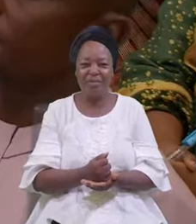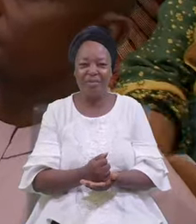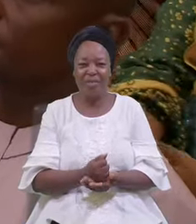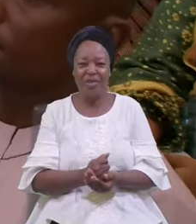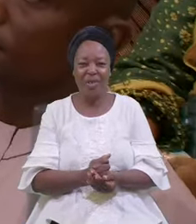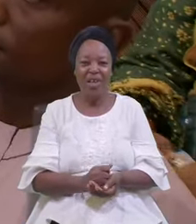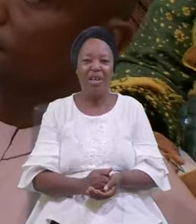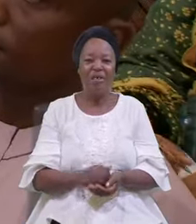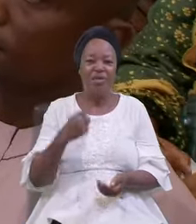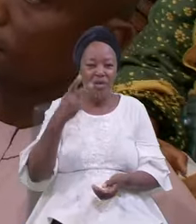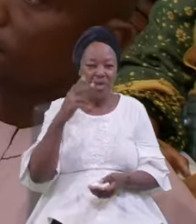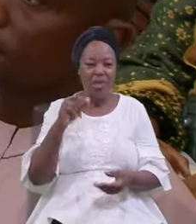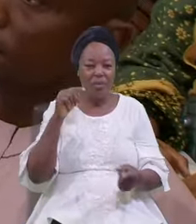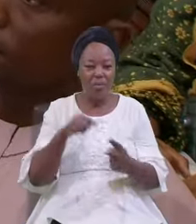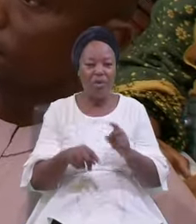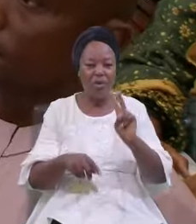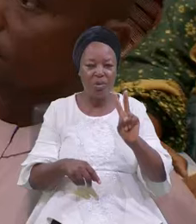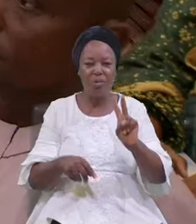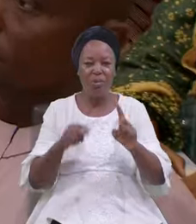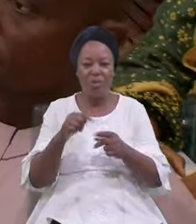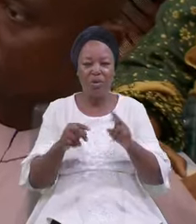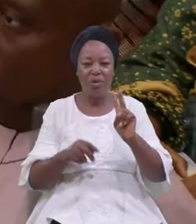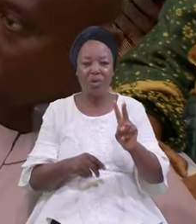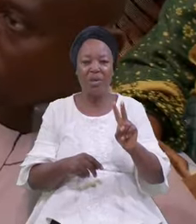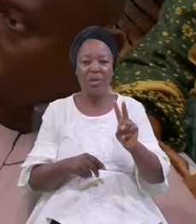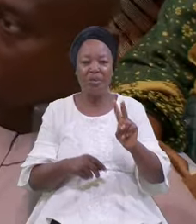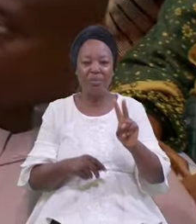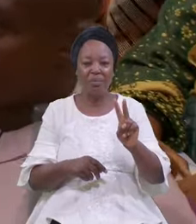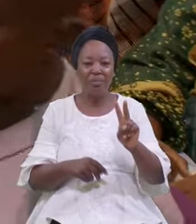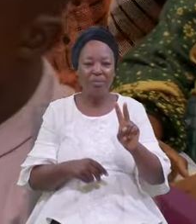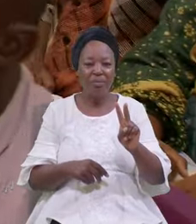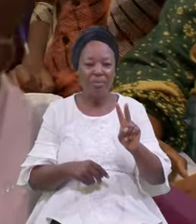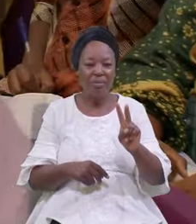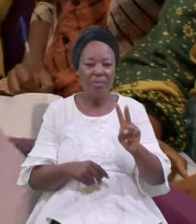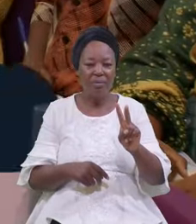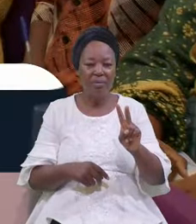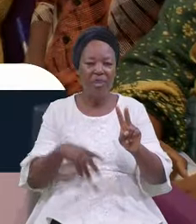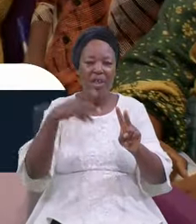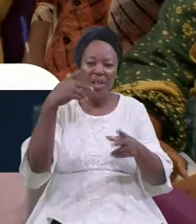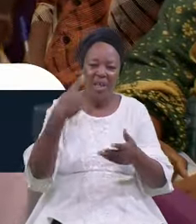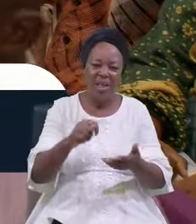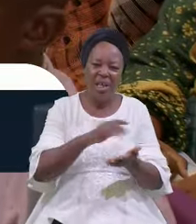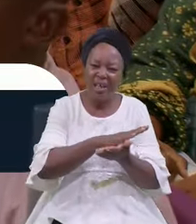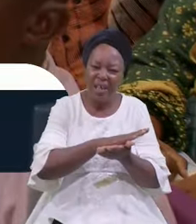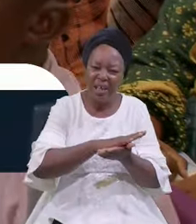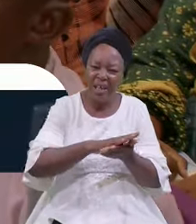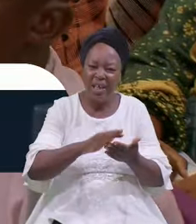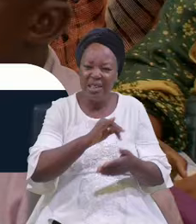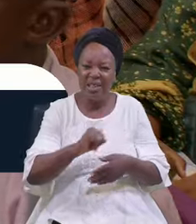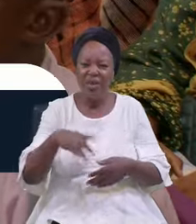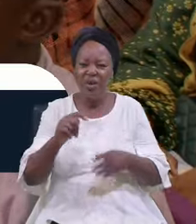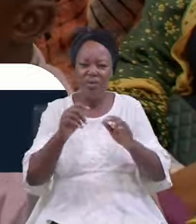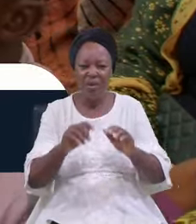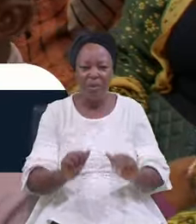looking at point number two now. Point number two, we're looking at the cleansing of